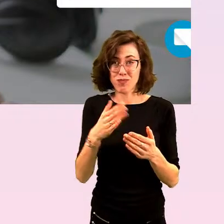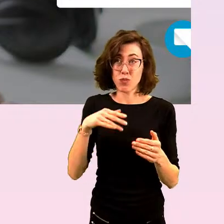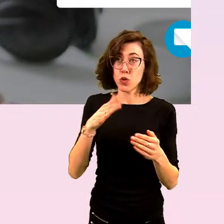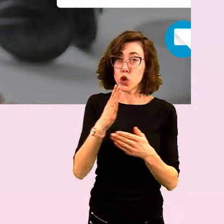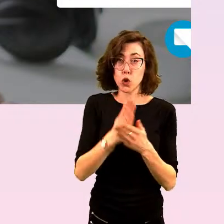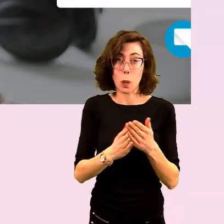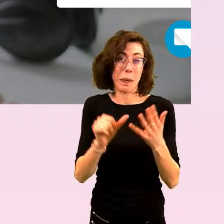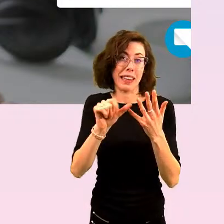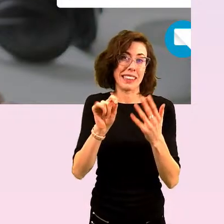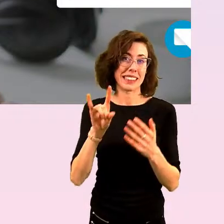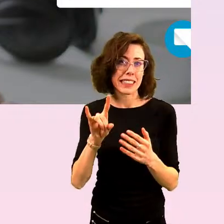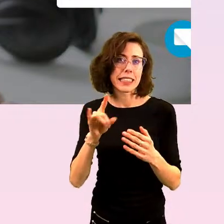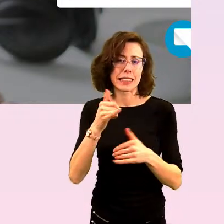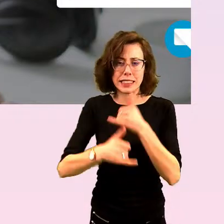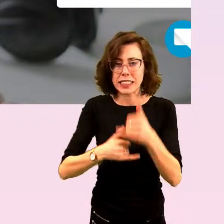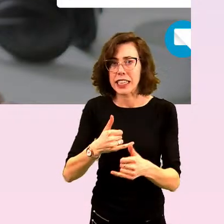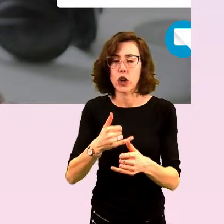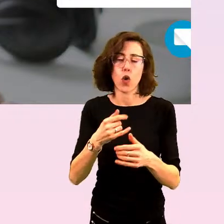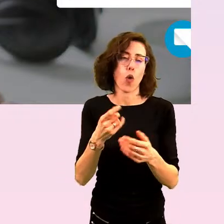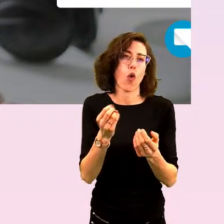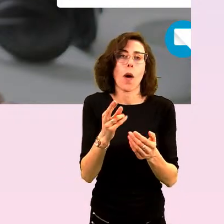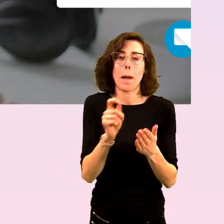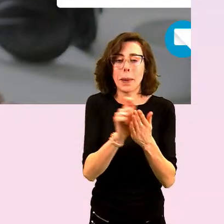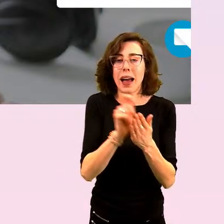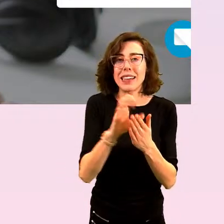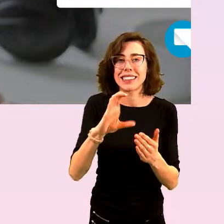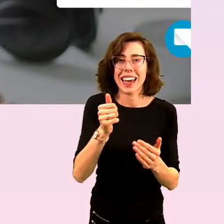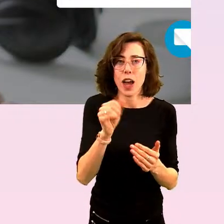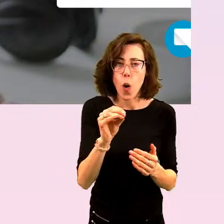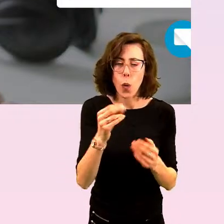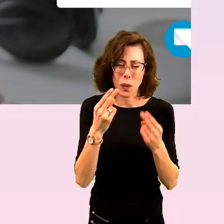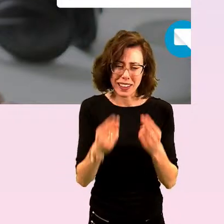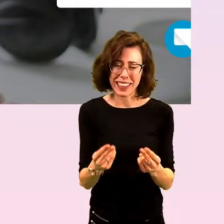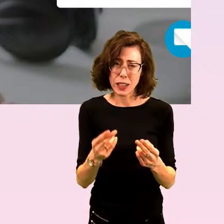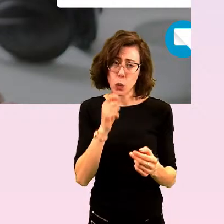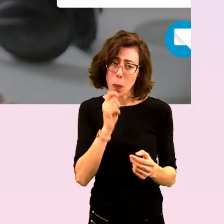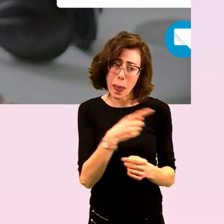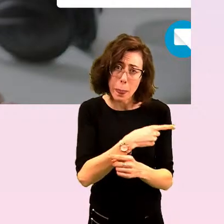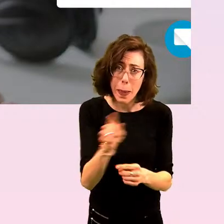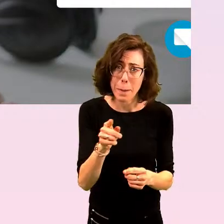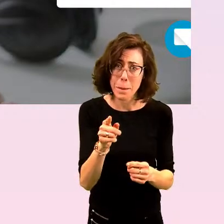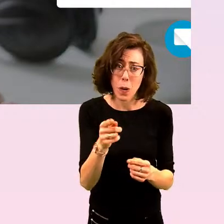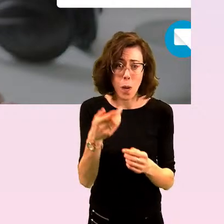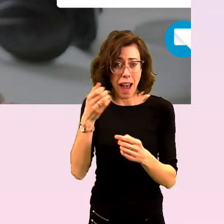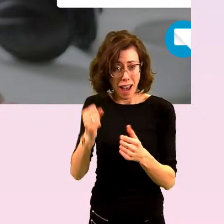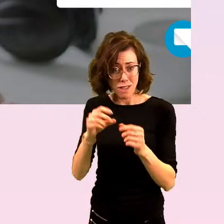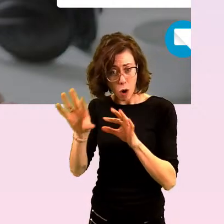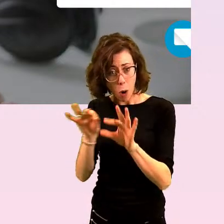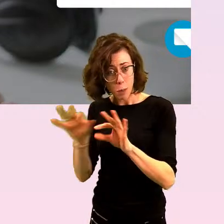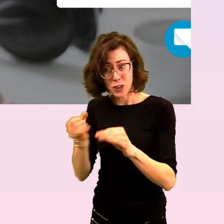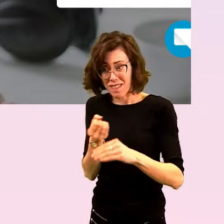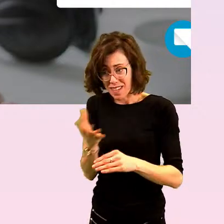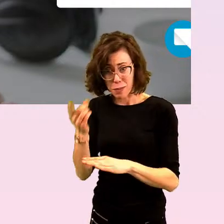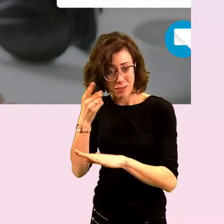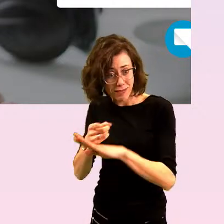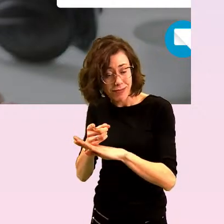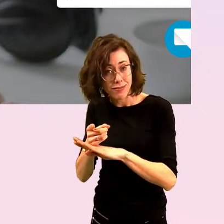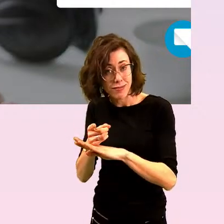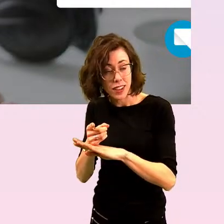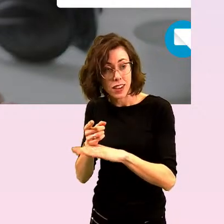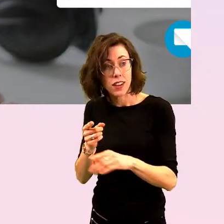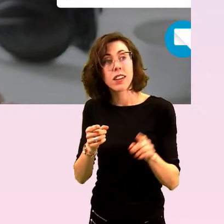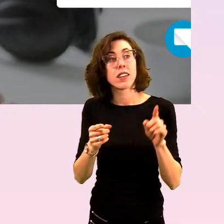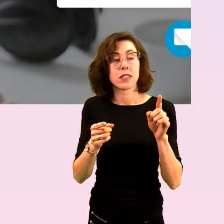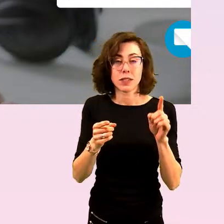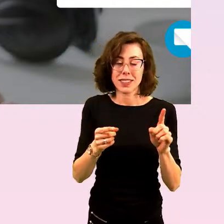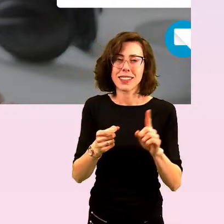which, many of you will be aware of. Now, we're working all the time, and the This Is FET campaign and the website is all